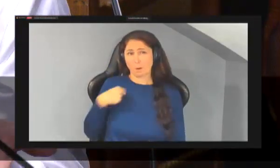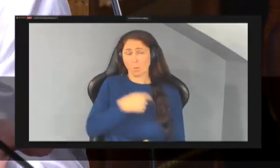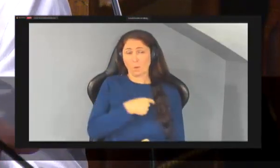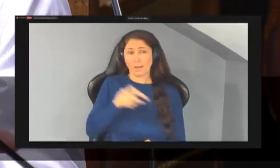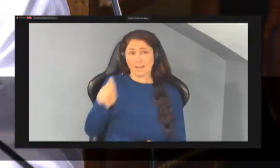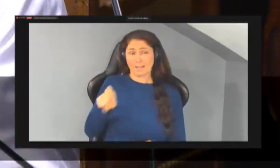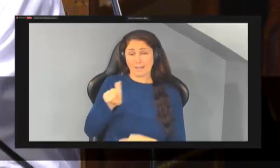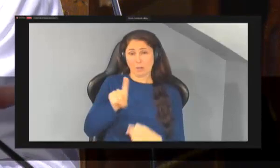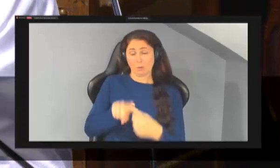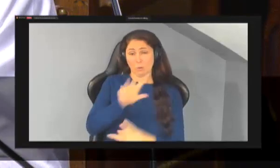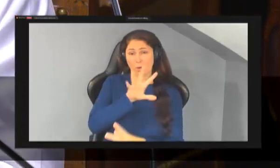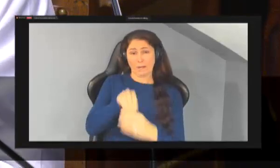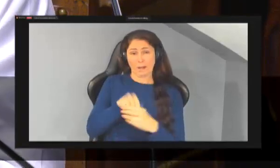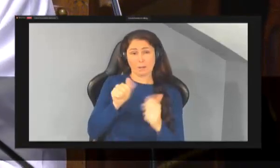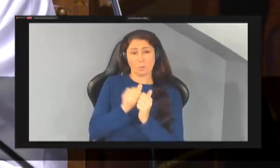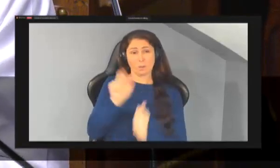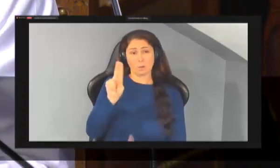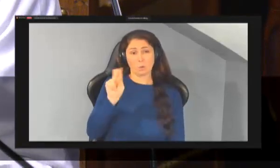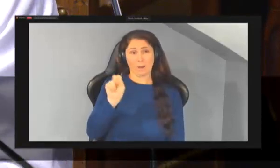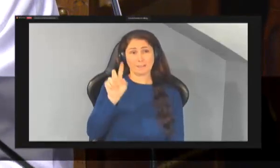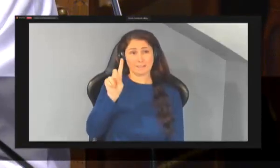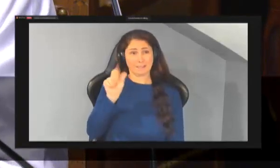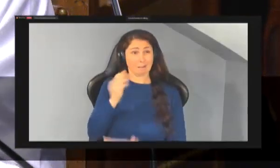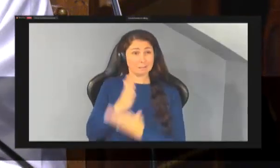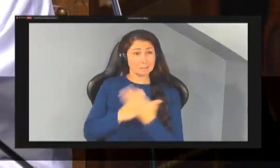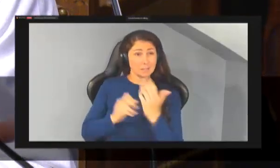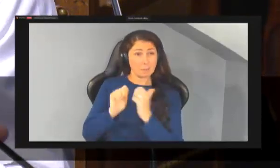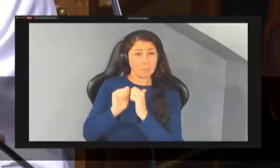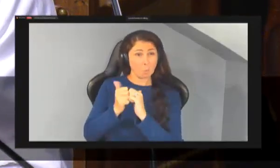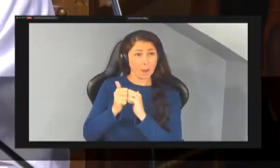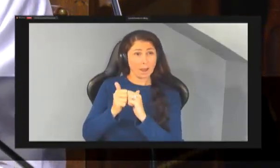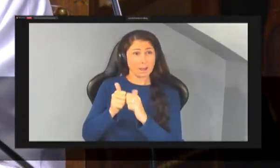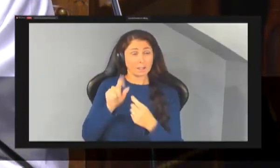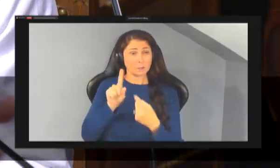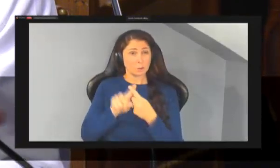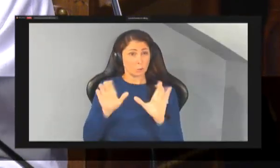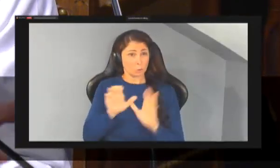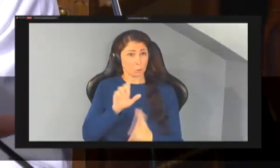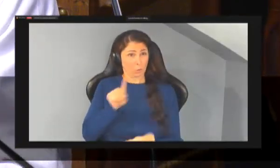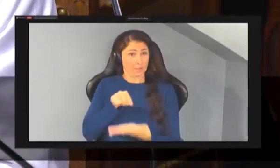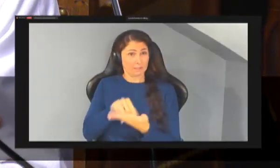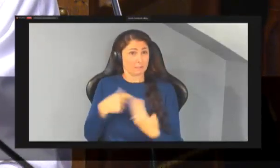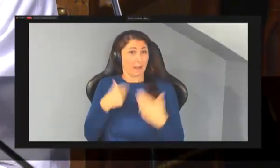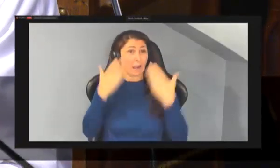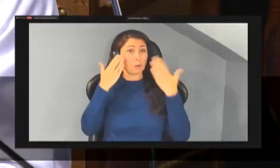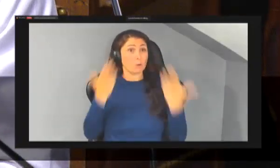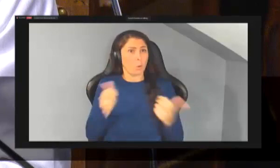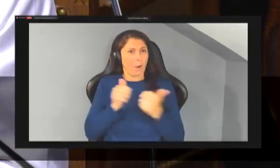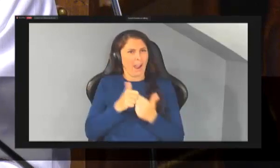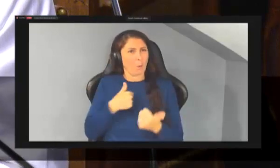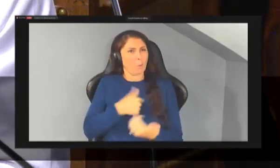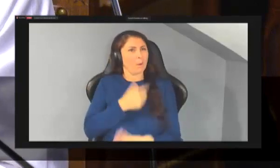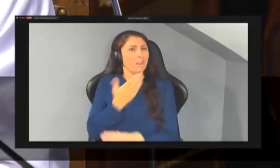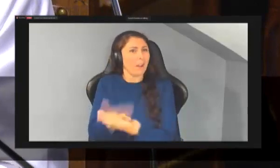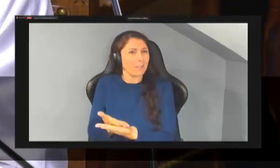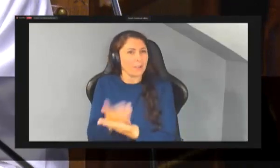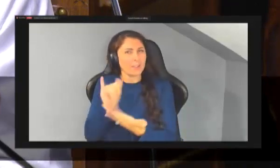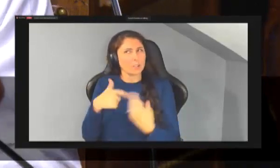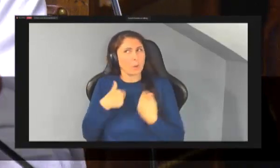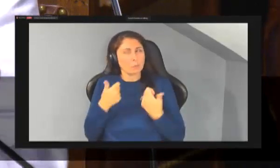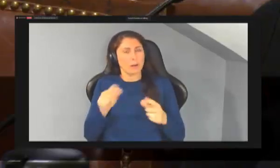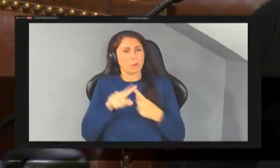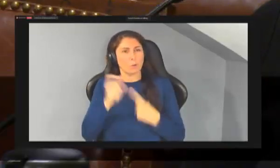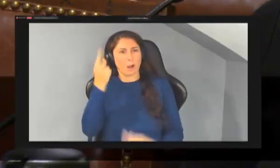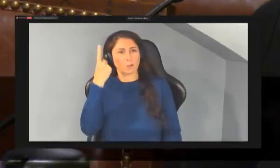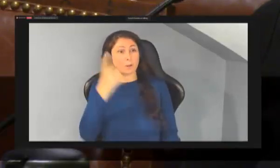engage with the USDA in some way in order to do this. And I don't know how we got there. That's what I think I'm trying to understand. That's your